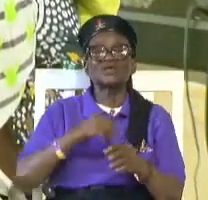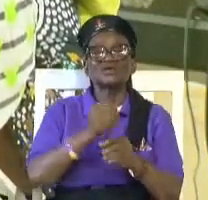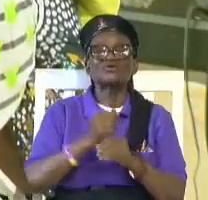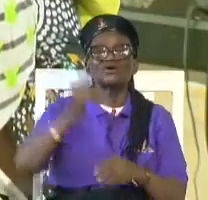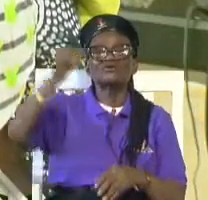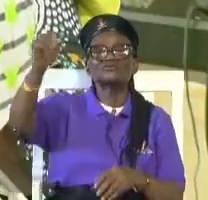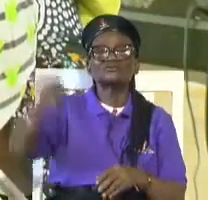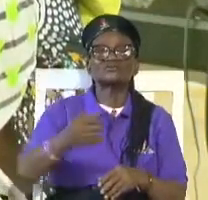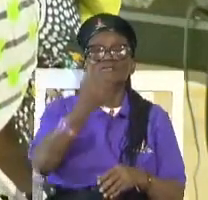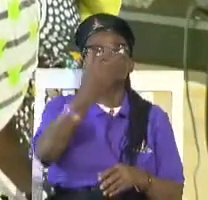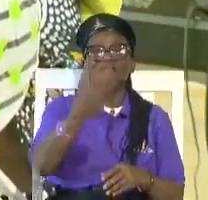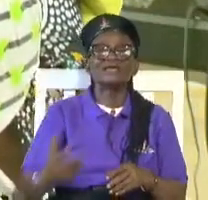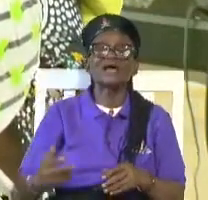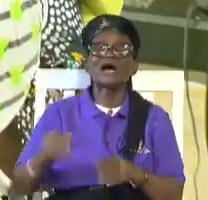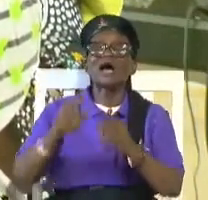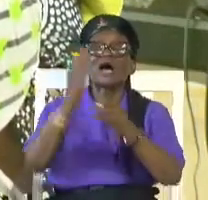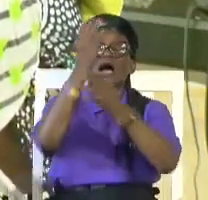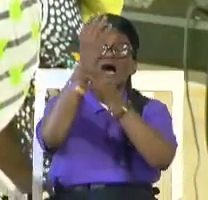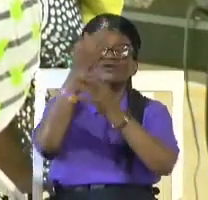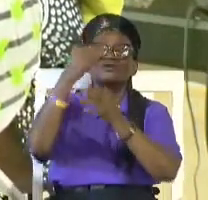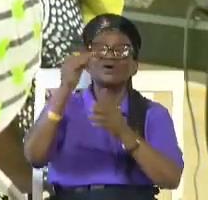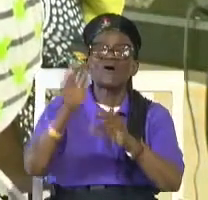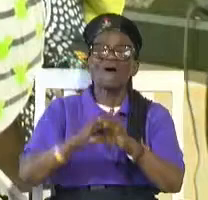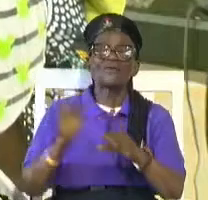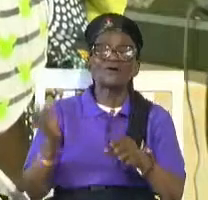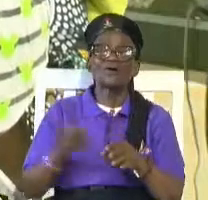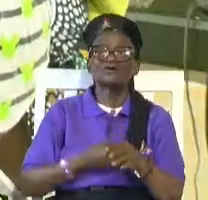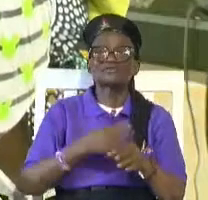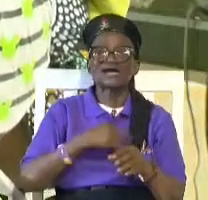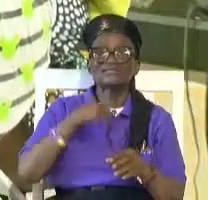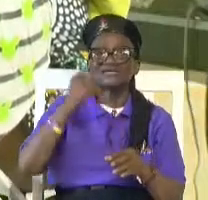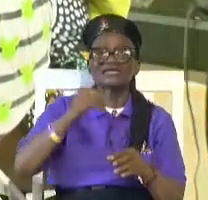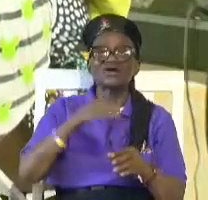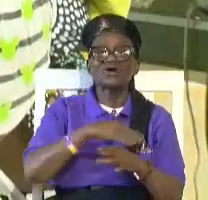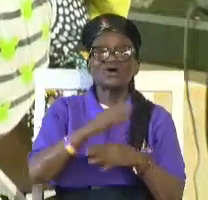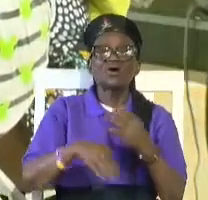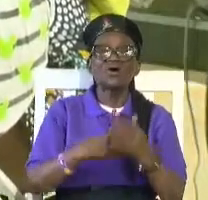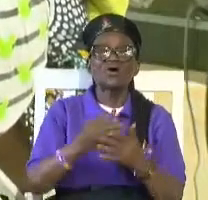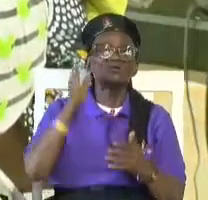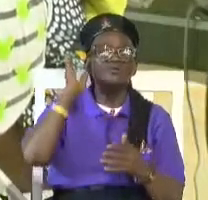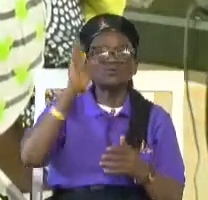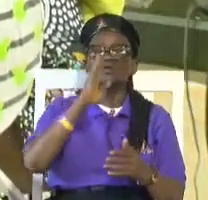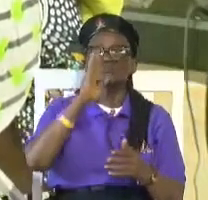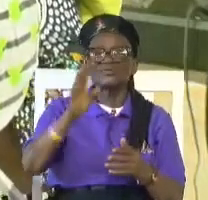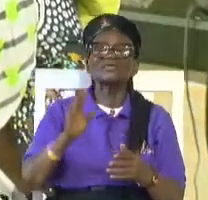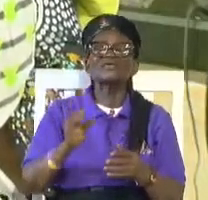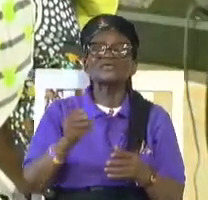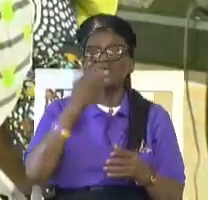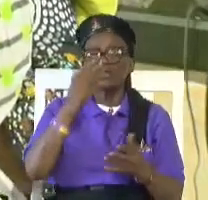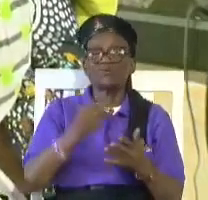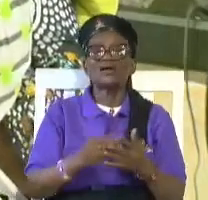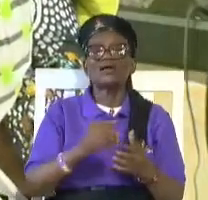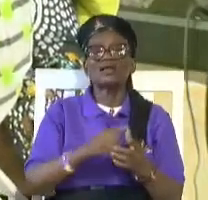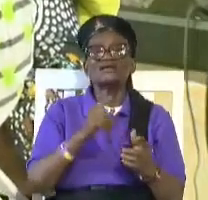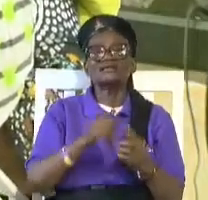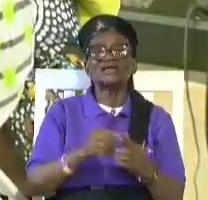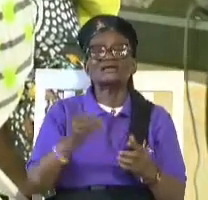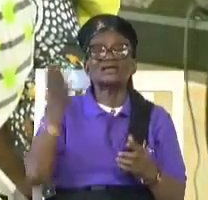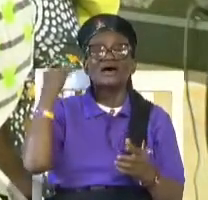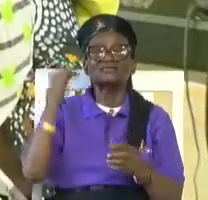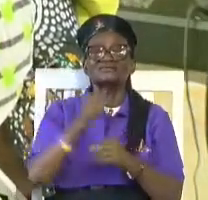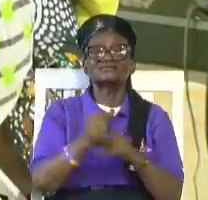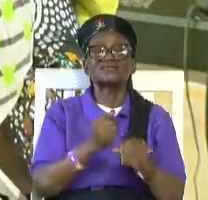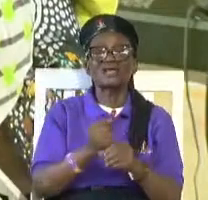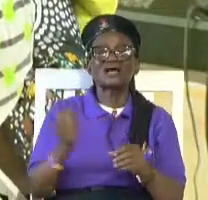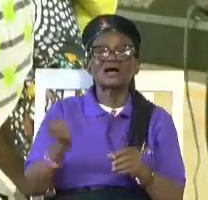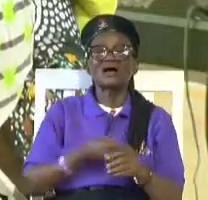He lay hand on us, he said, all will be well. Then, last year, our pastor of